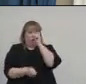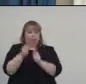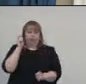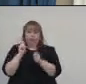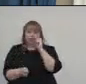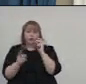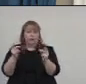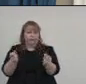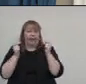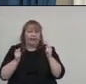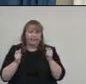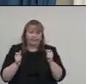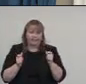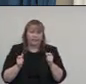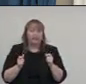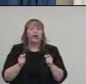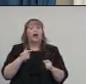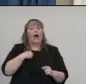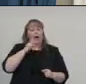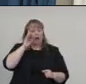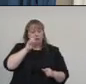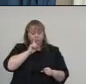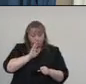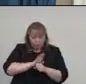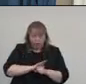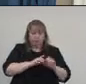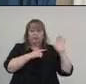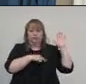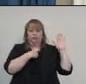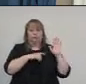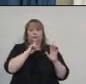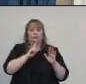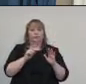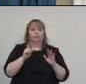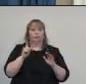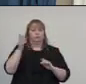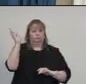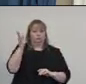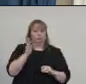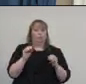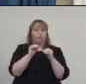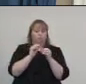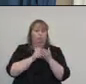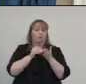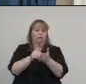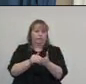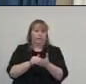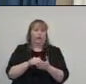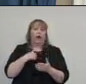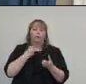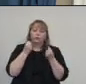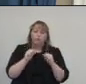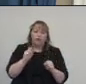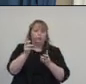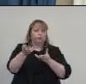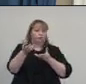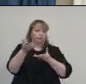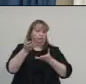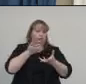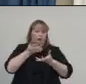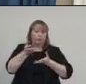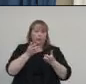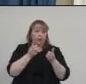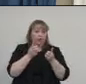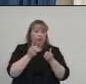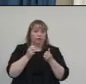examples were massage parlors, salons. So the question is related to whether they'll be able to open. Okay, the determining factor on what will open